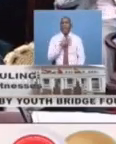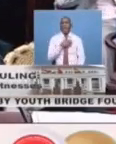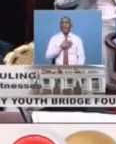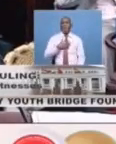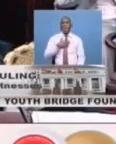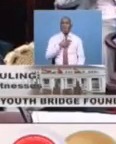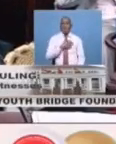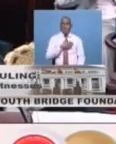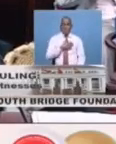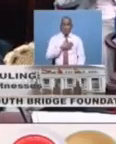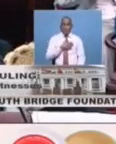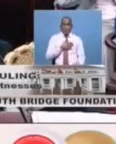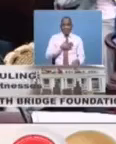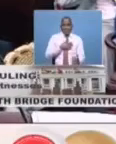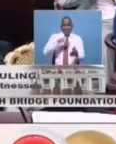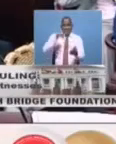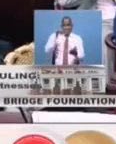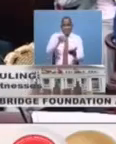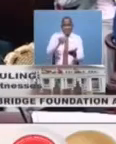this review